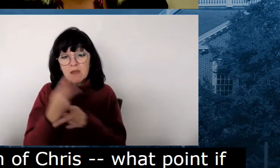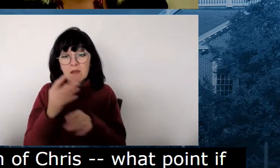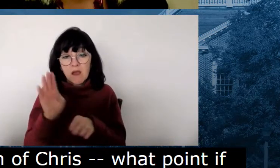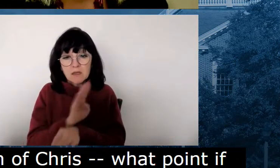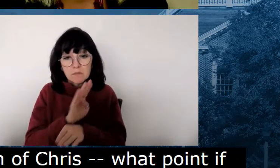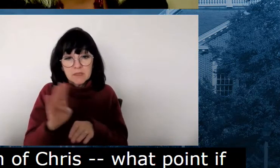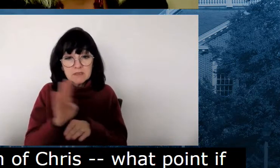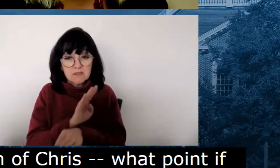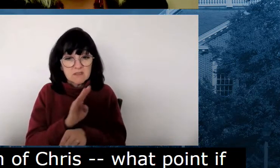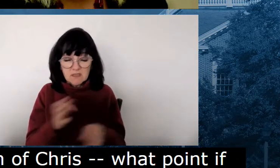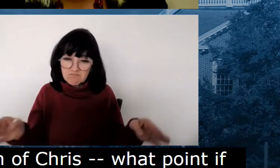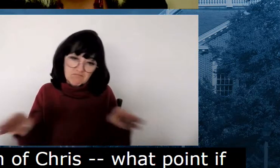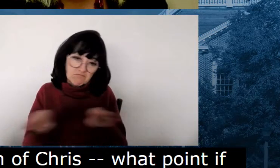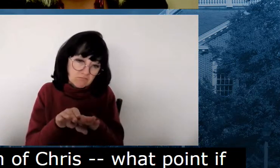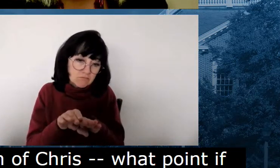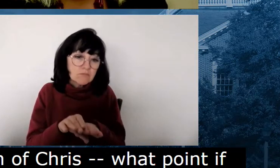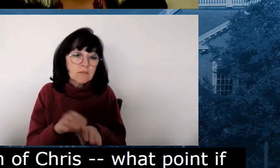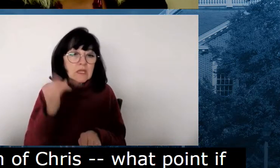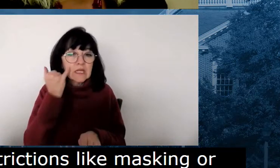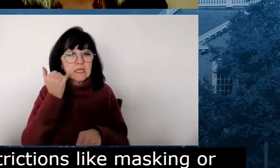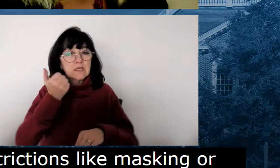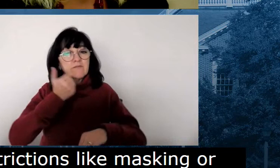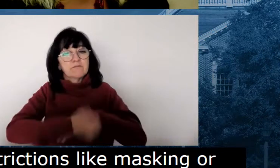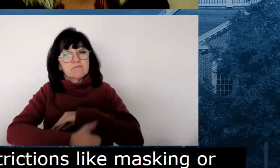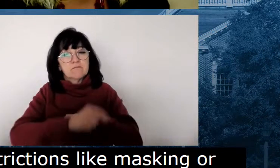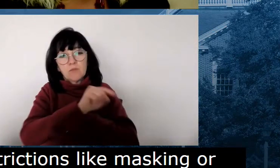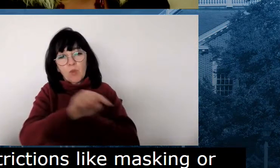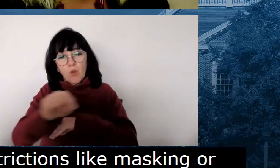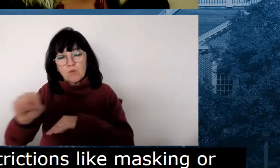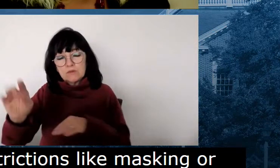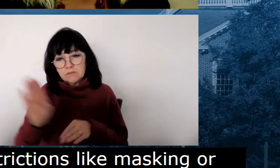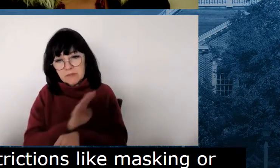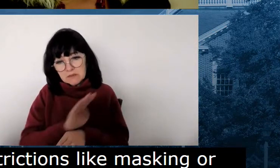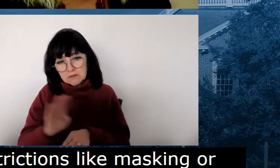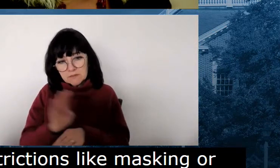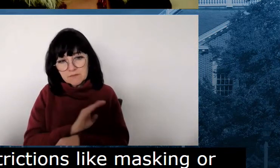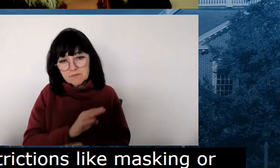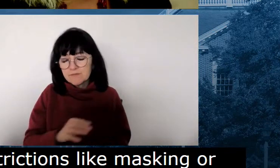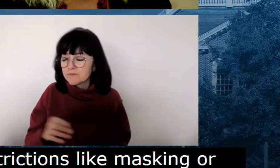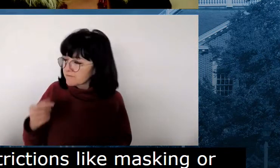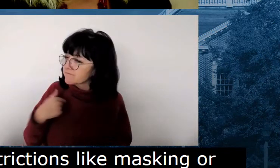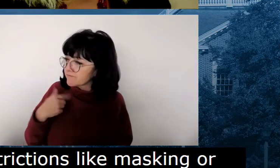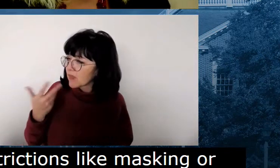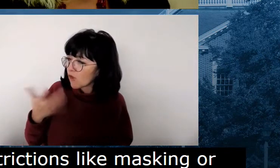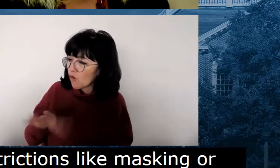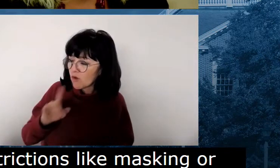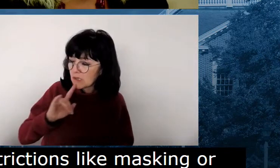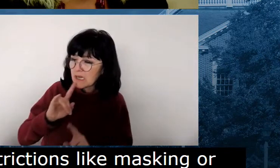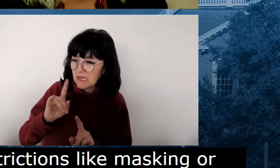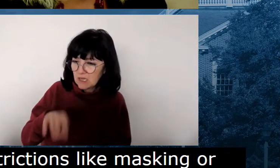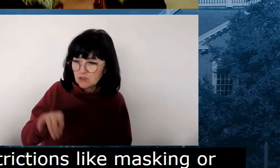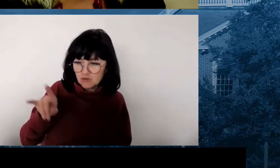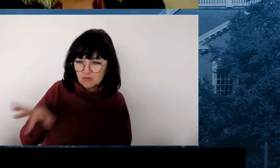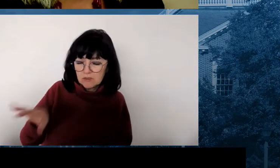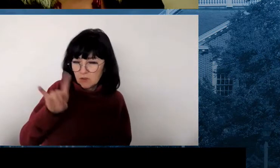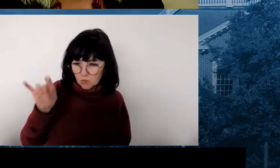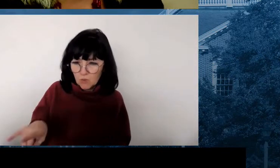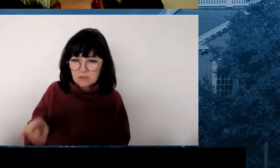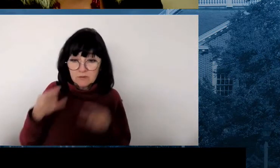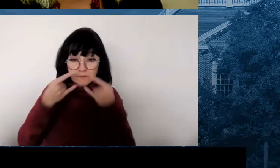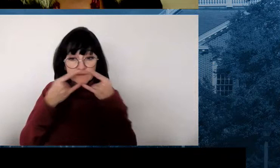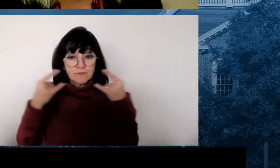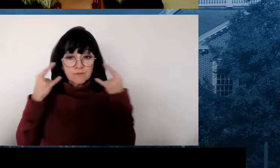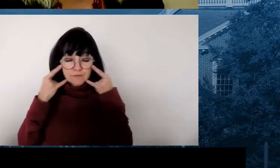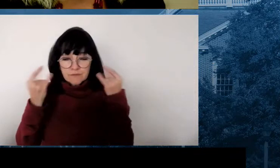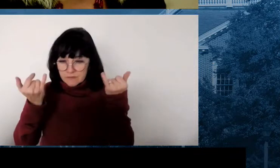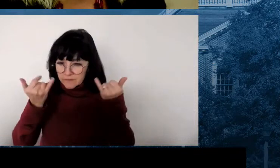community spread that is causing the crisis? Yeah, so I think I answered that with respect to masking. It still